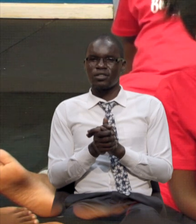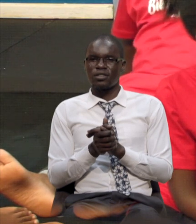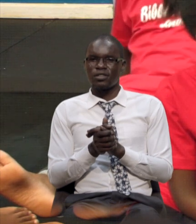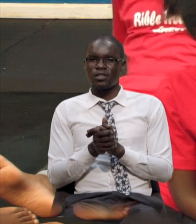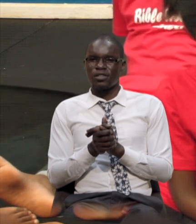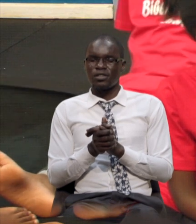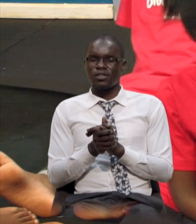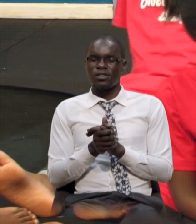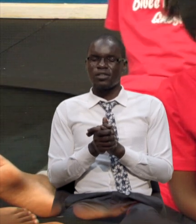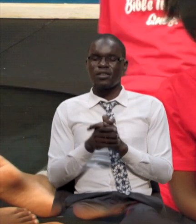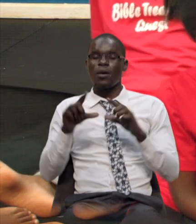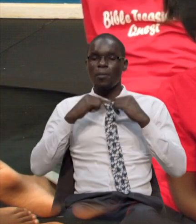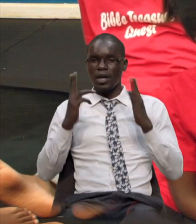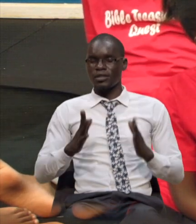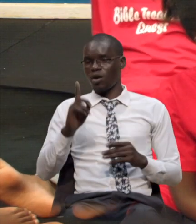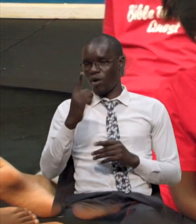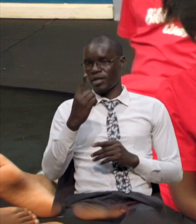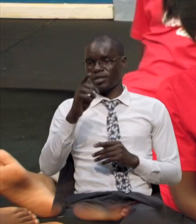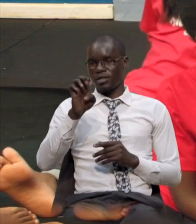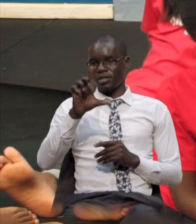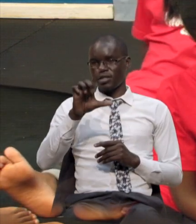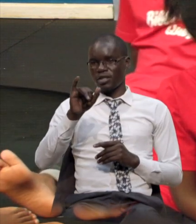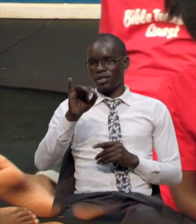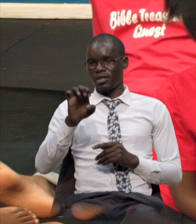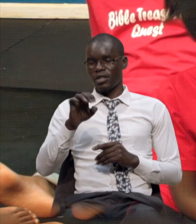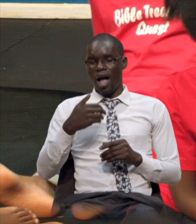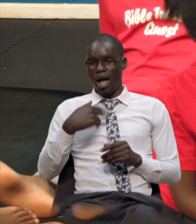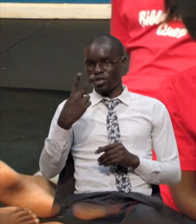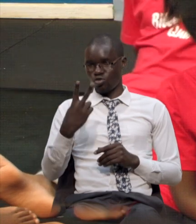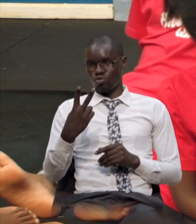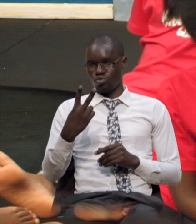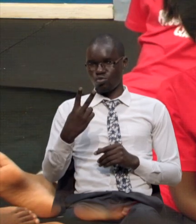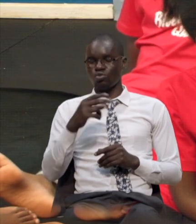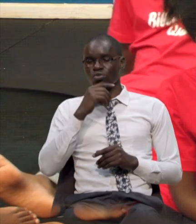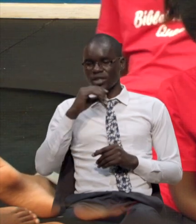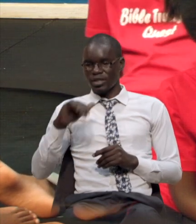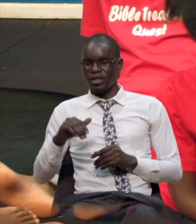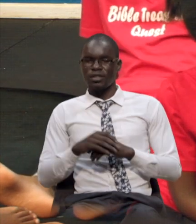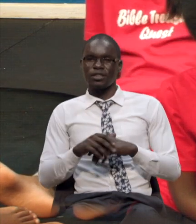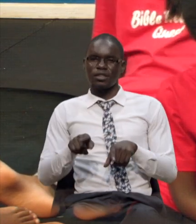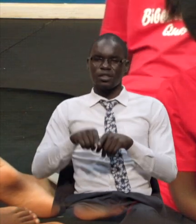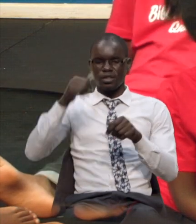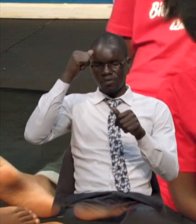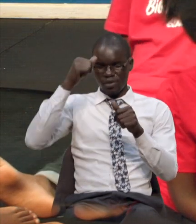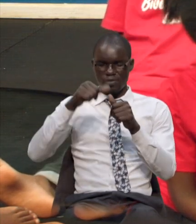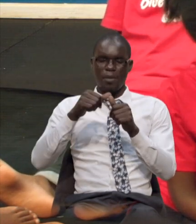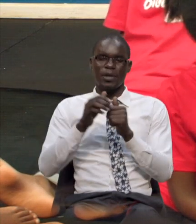sons. Priest Eli had two sons. And remember, Priest